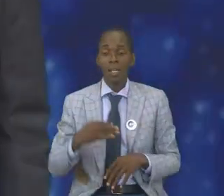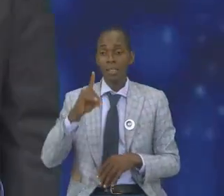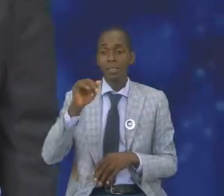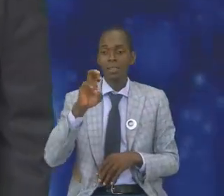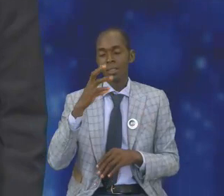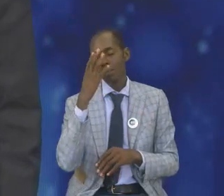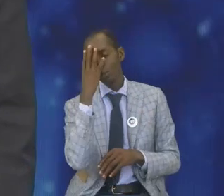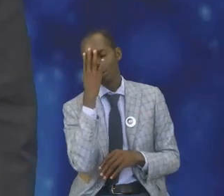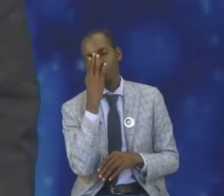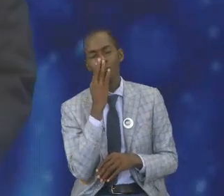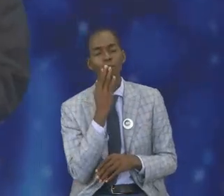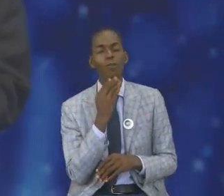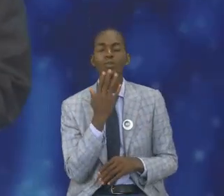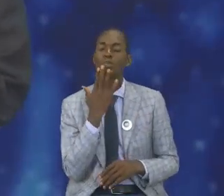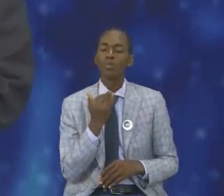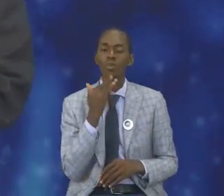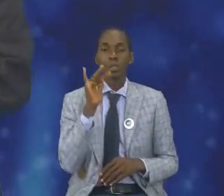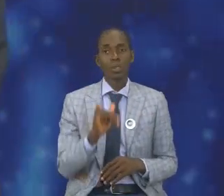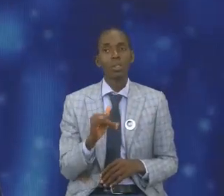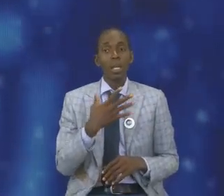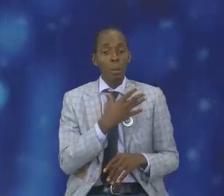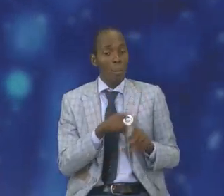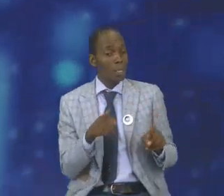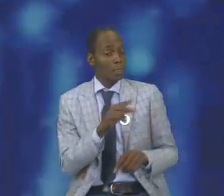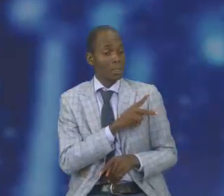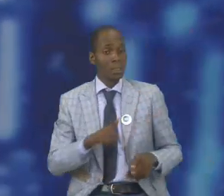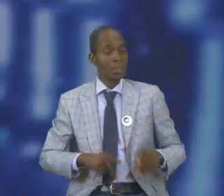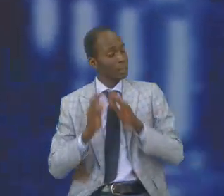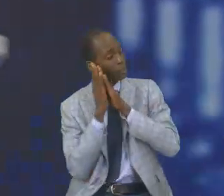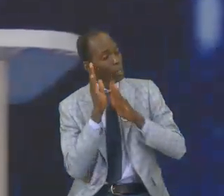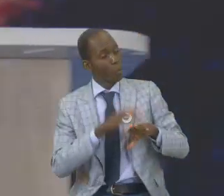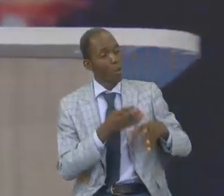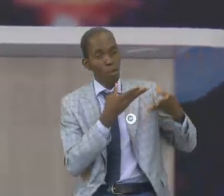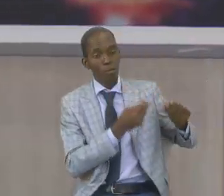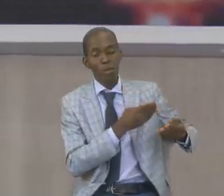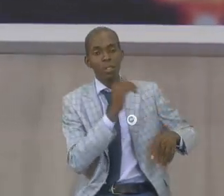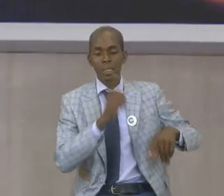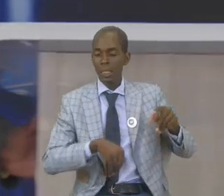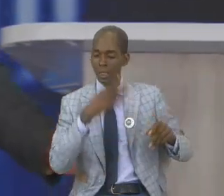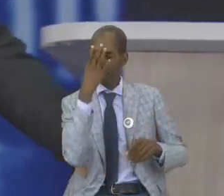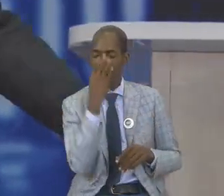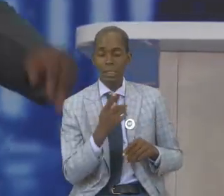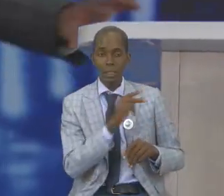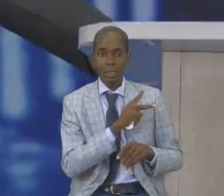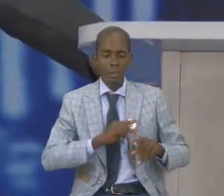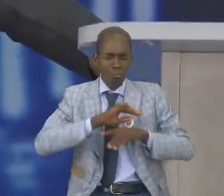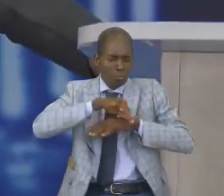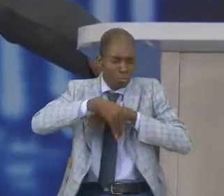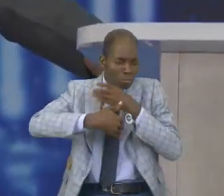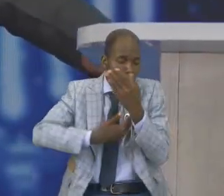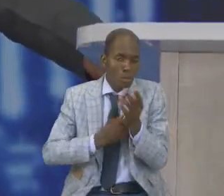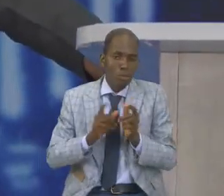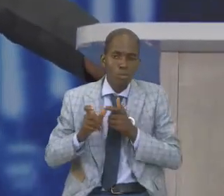the king could not sleep in his palace. And then the king came early in the morning and with a lamentable voice and